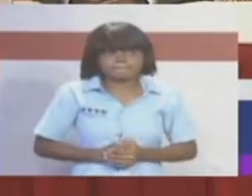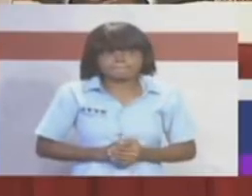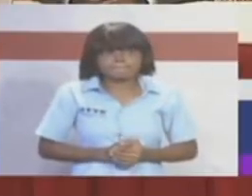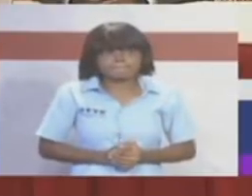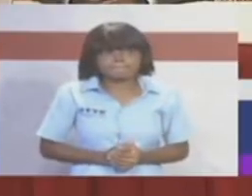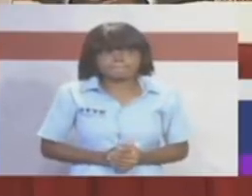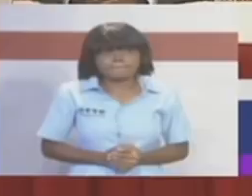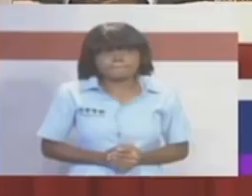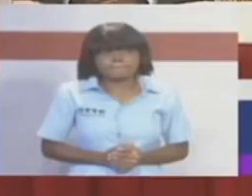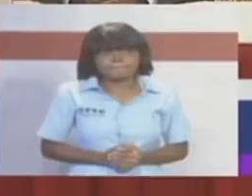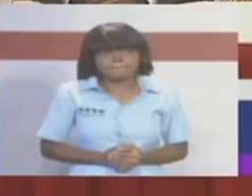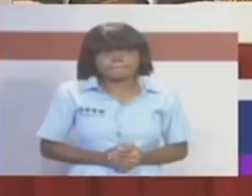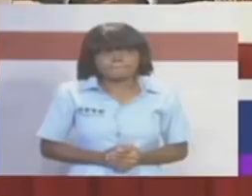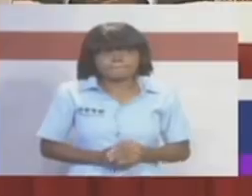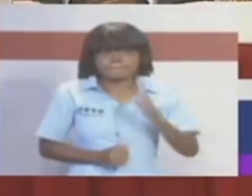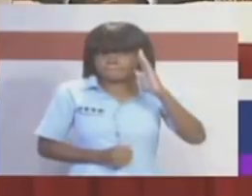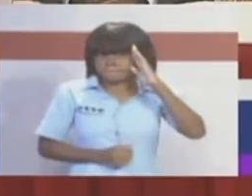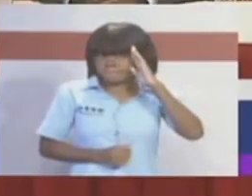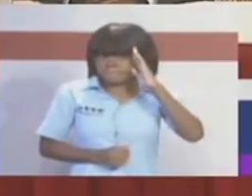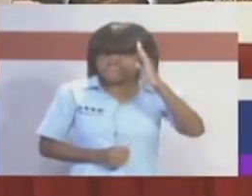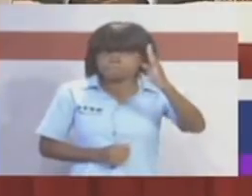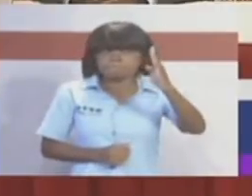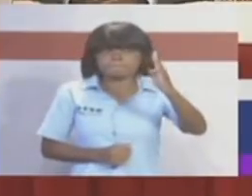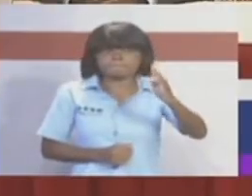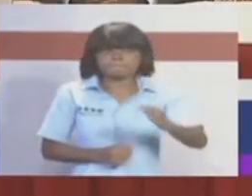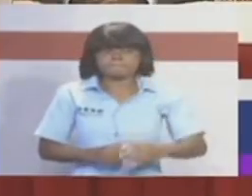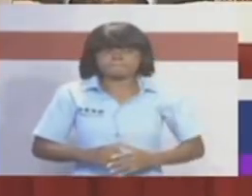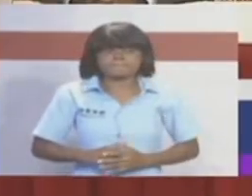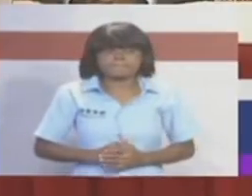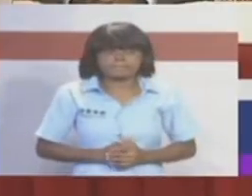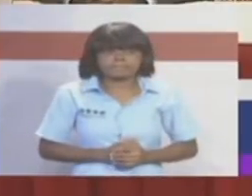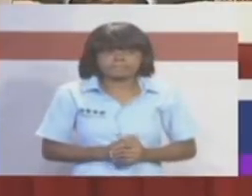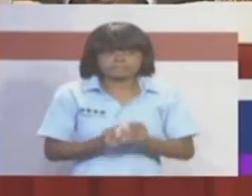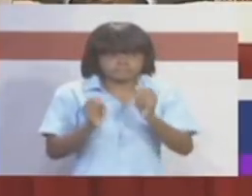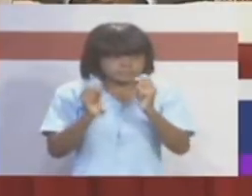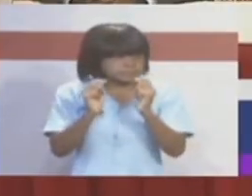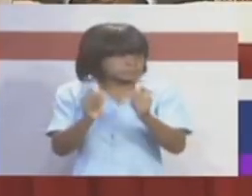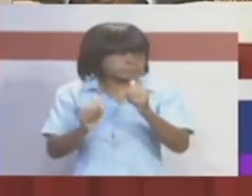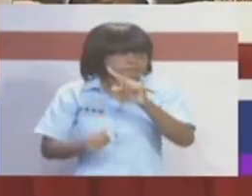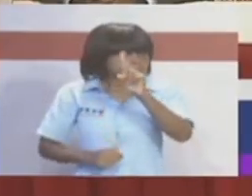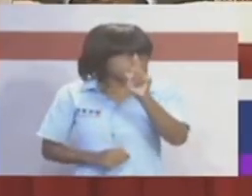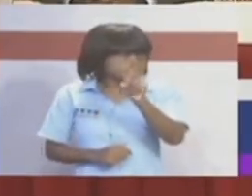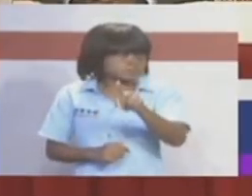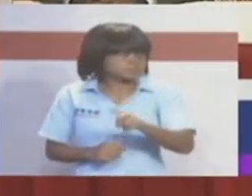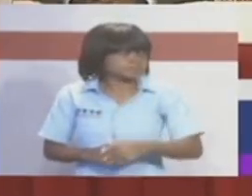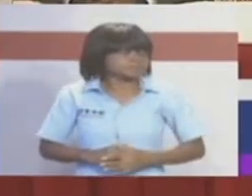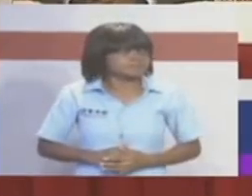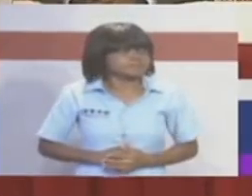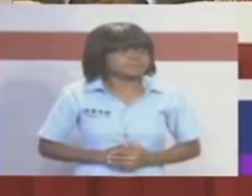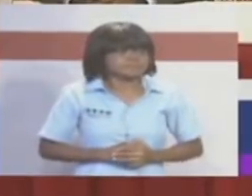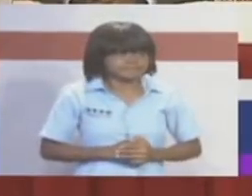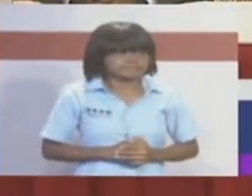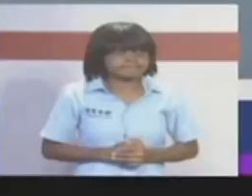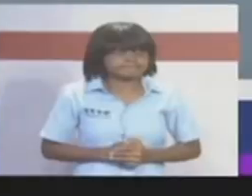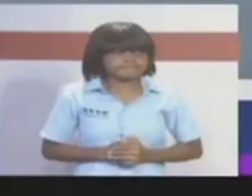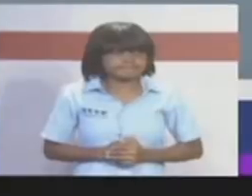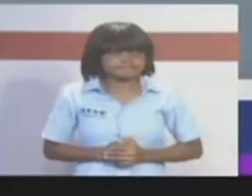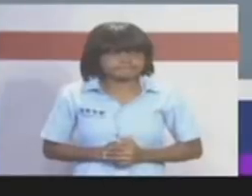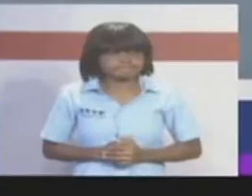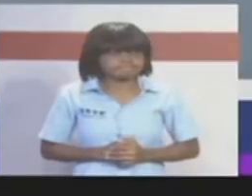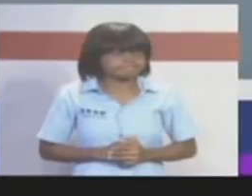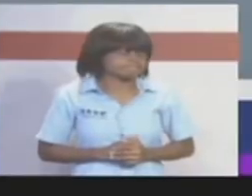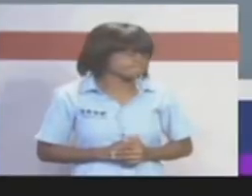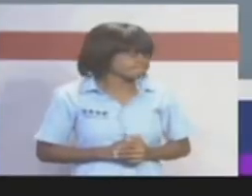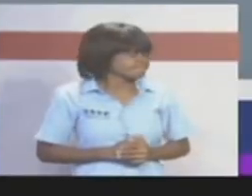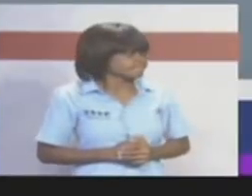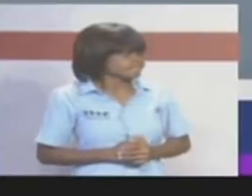Hi again, everyone. Kimberly D'Souza. Just a quick question for Dr. Mohammed. Dr. Mohammed, is it, can you just confirm